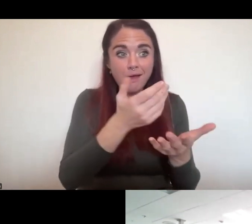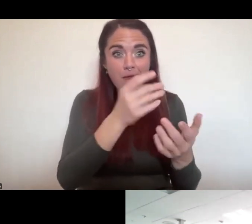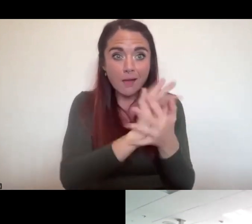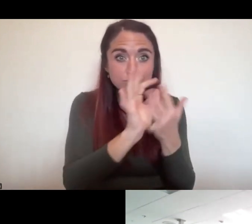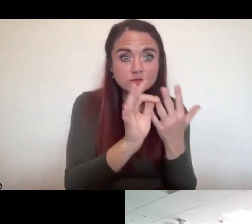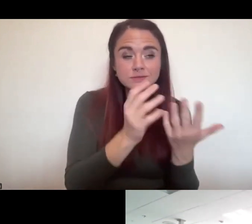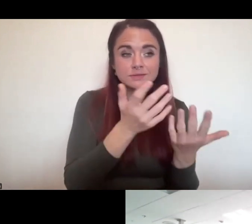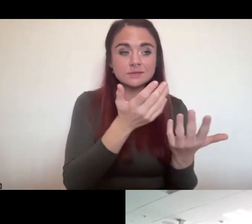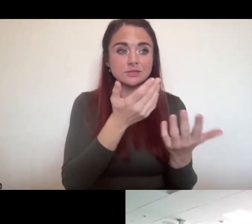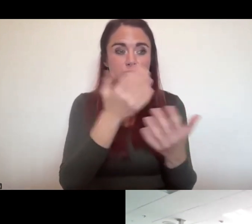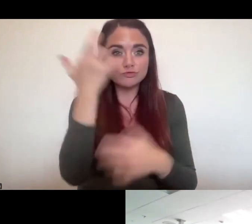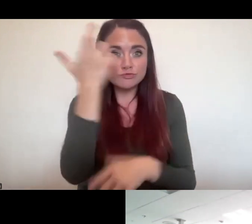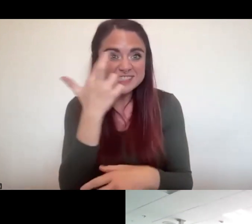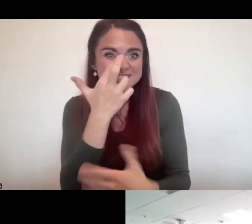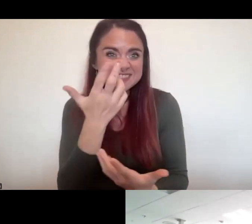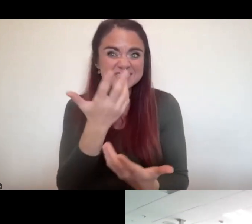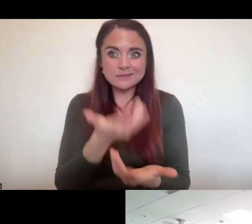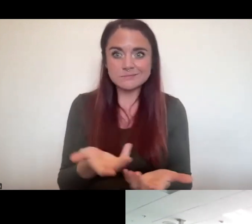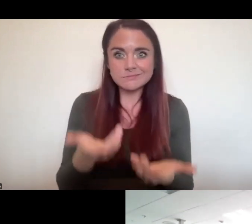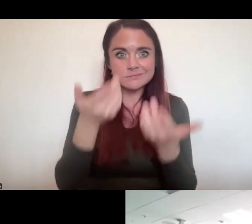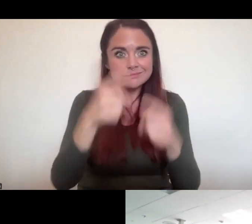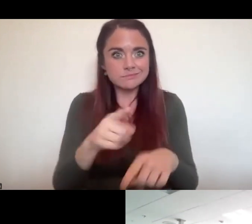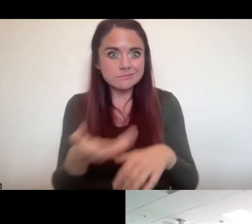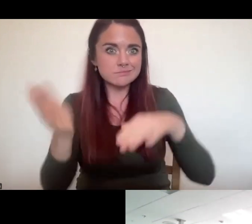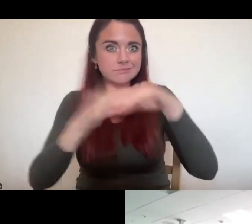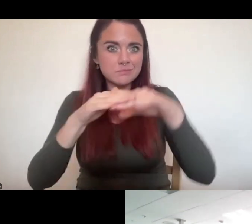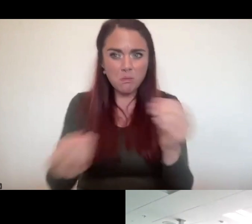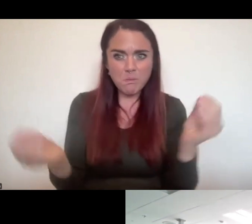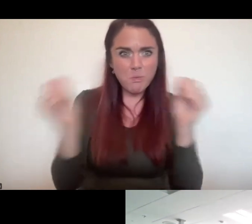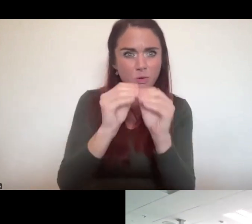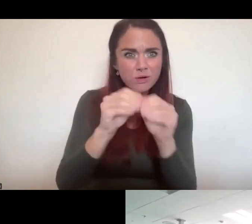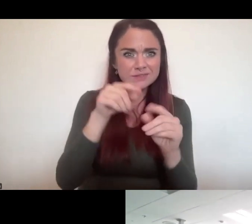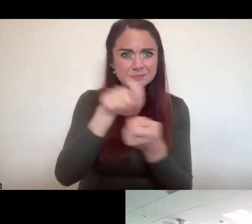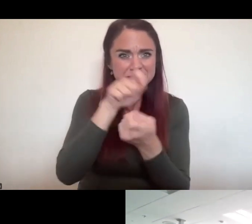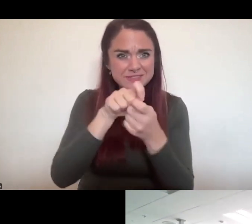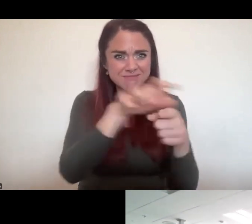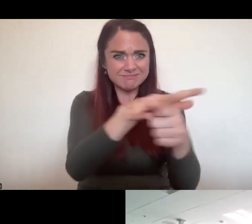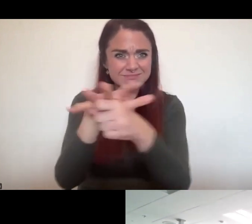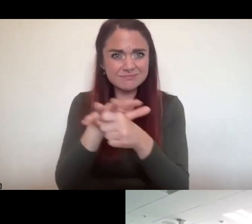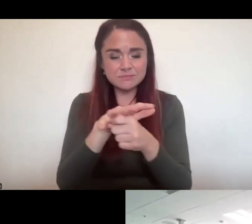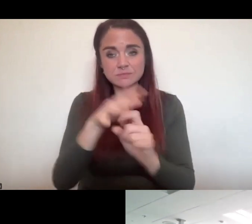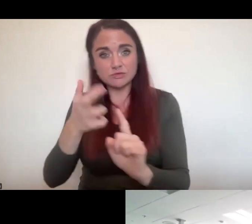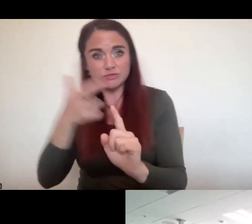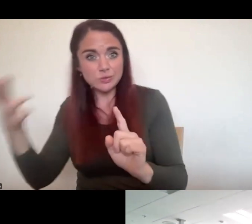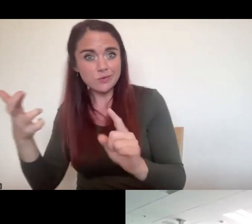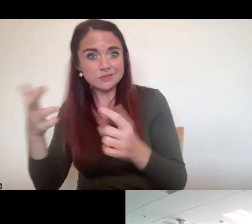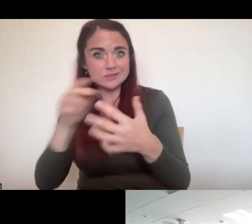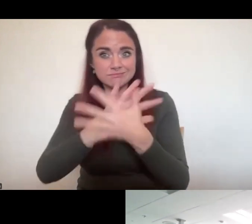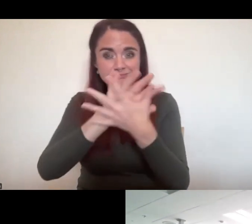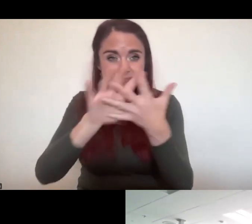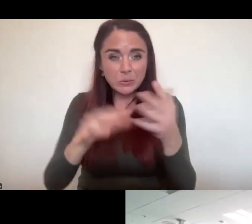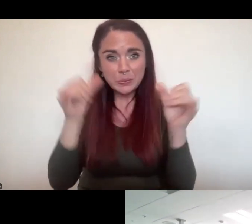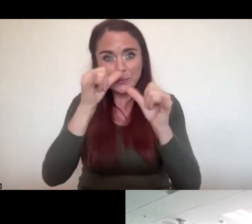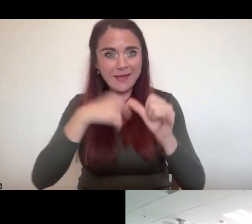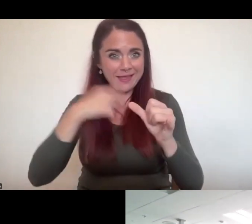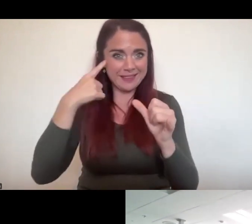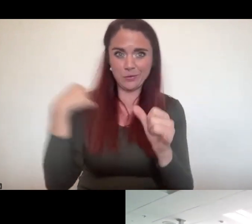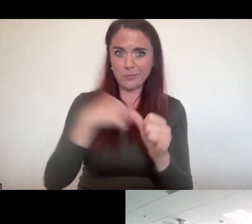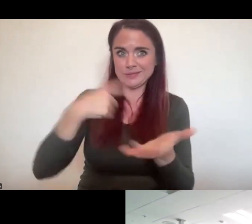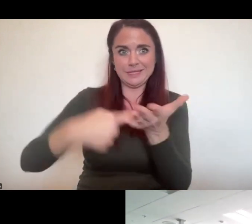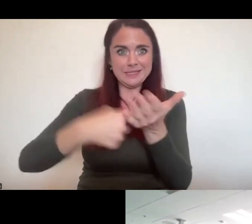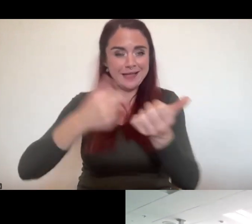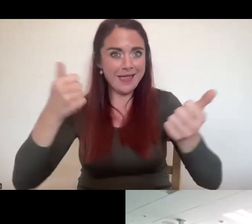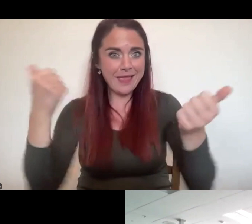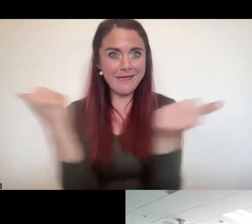reasons for increased incidence in certain populations to resources that have been available. So I think have covered everything, and we've got